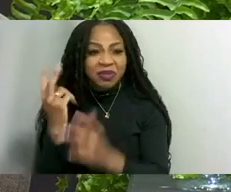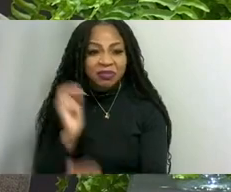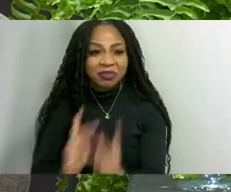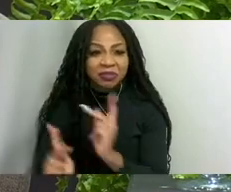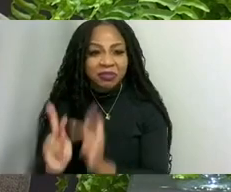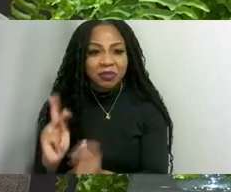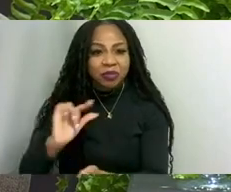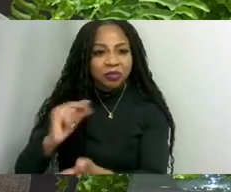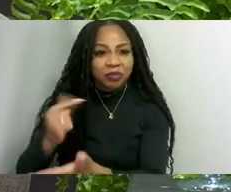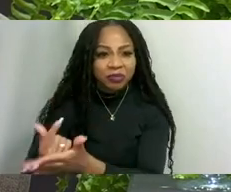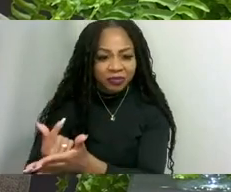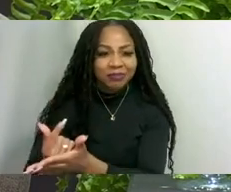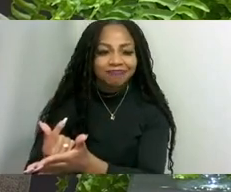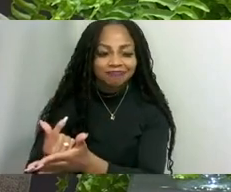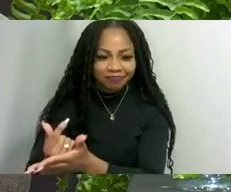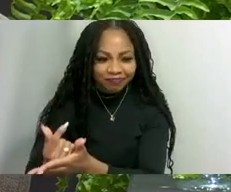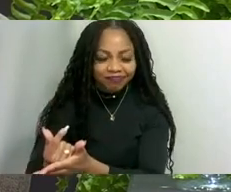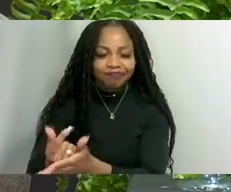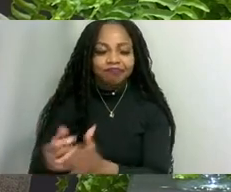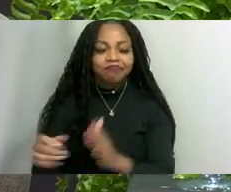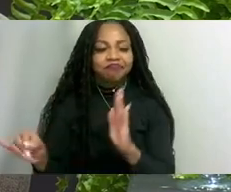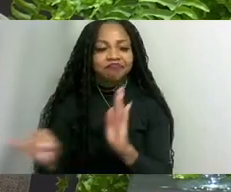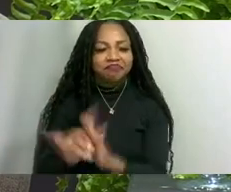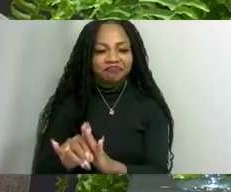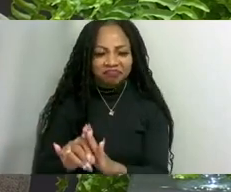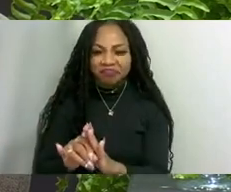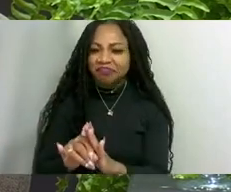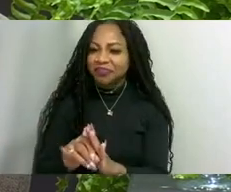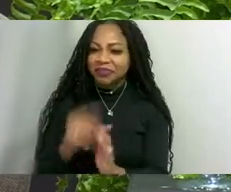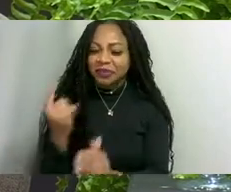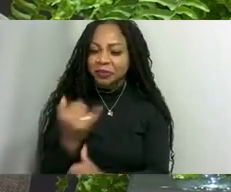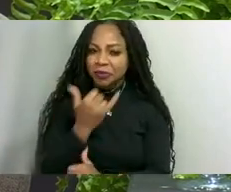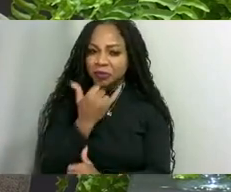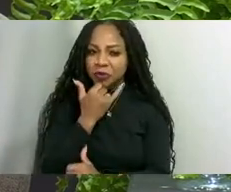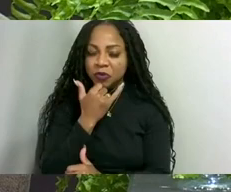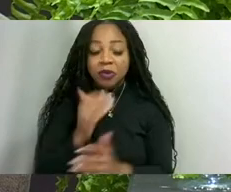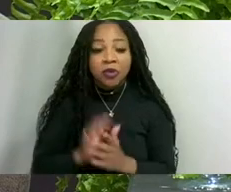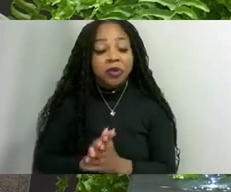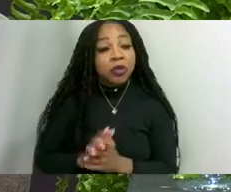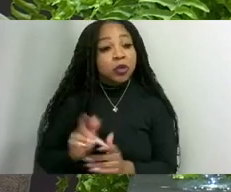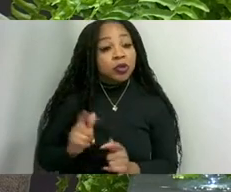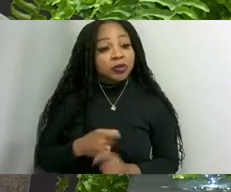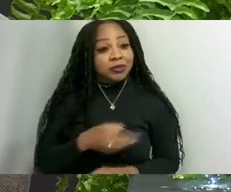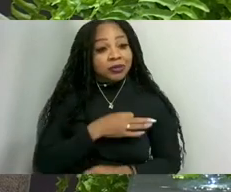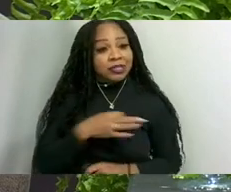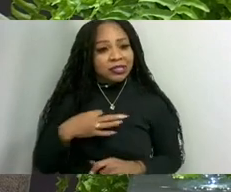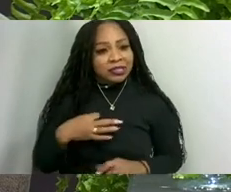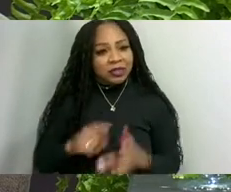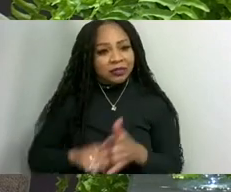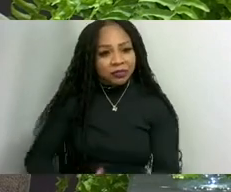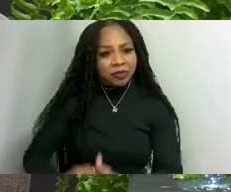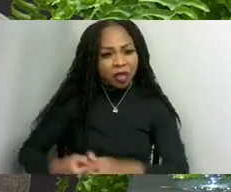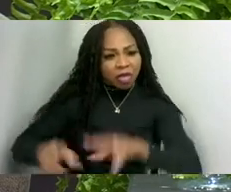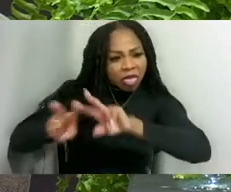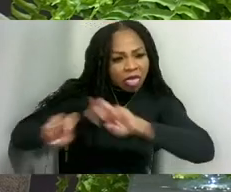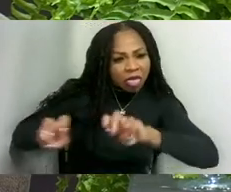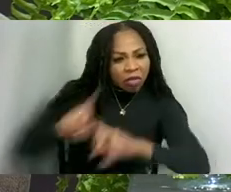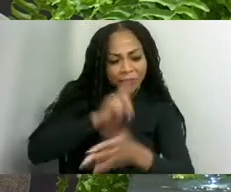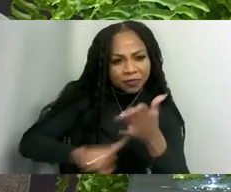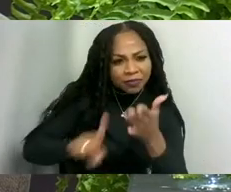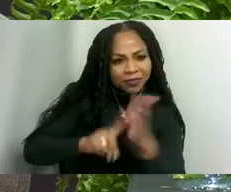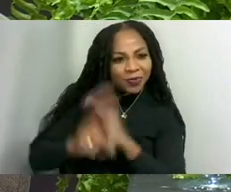big problem. And we start analyzing this, and we said, teenagers, young people, they never want to get up in the